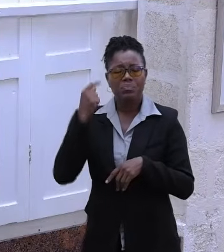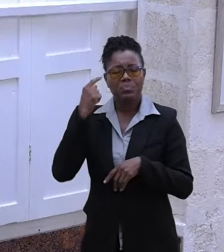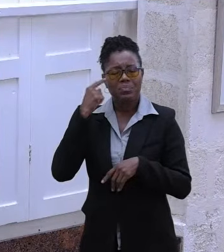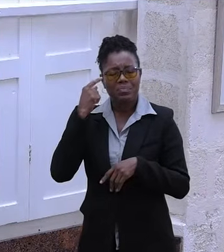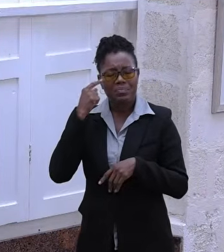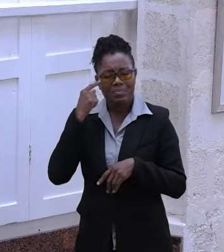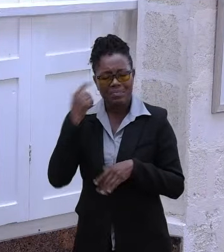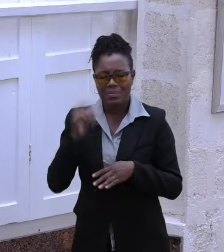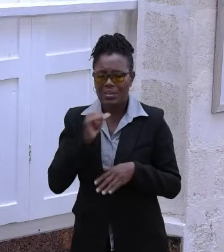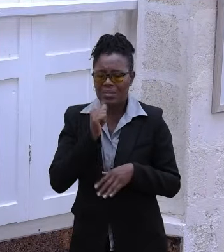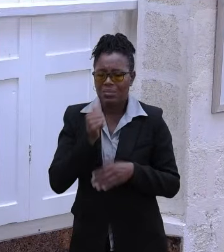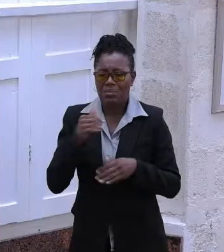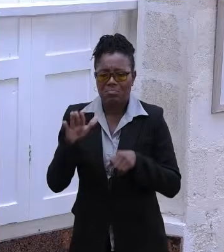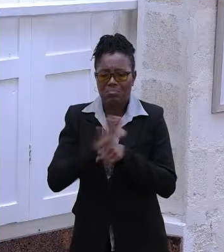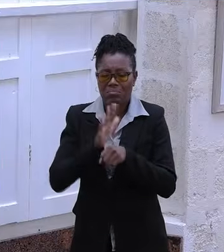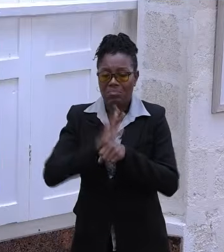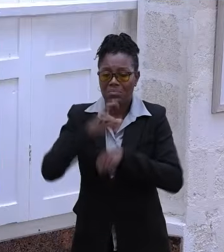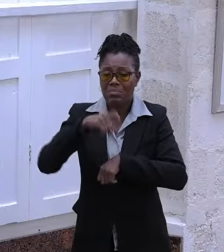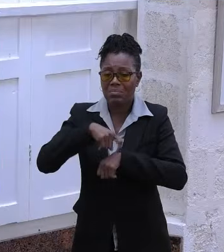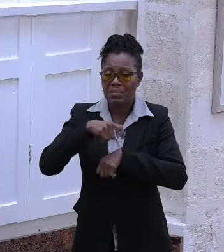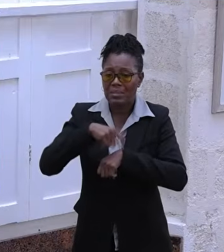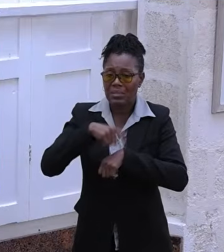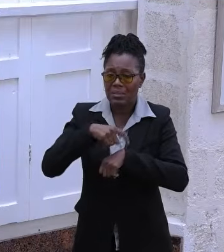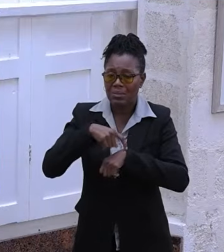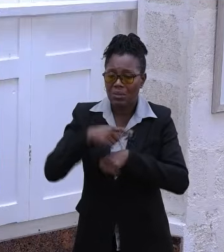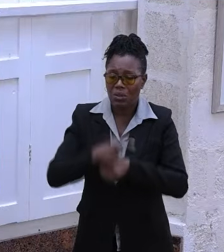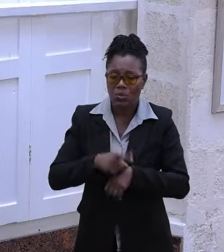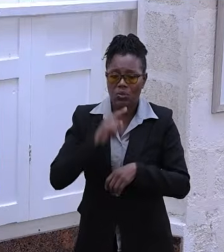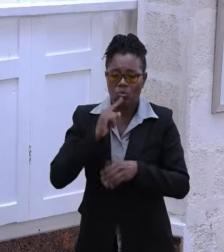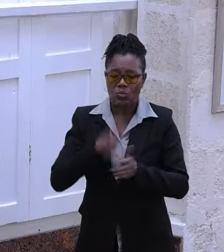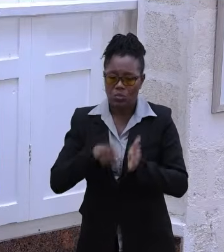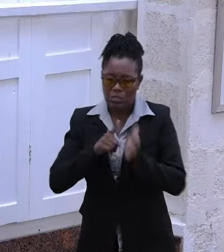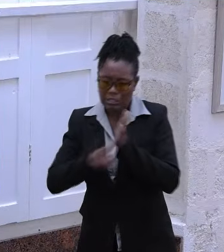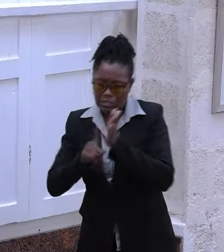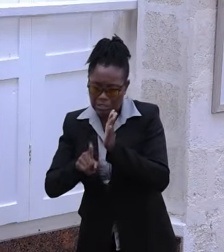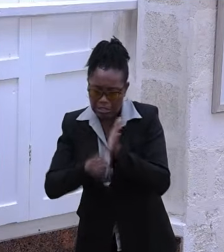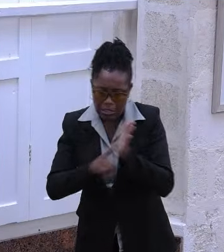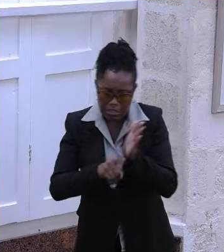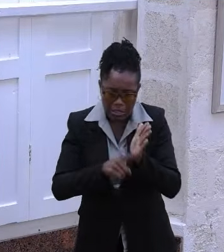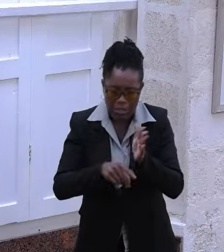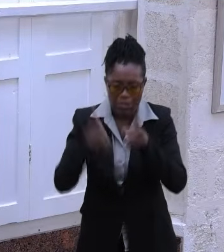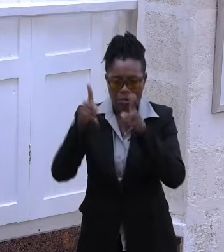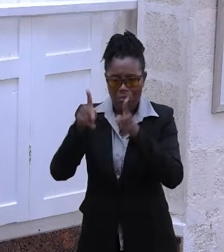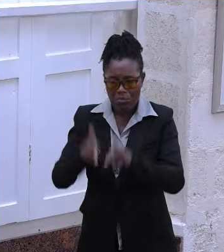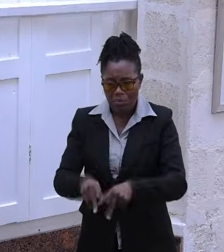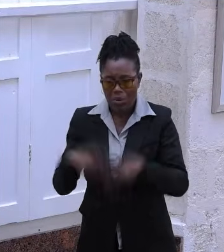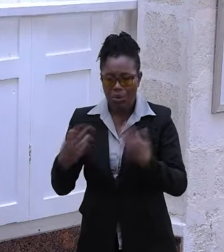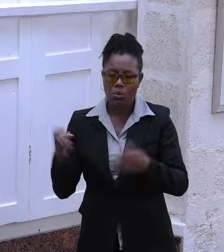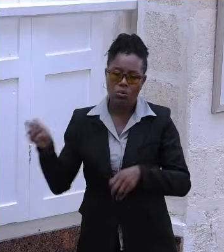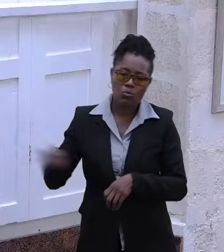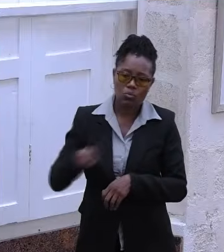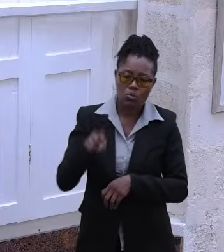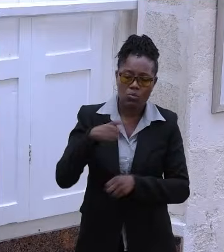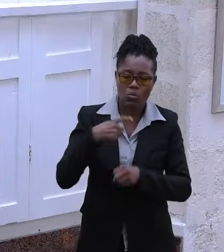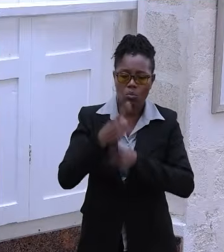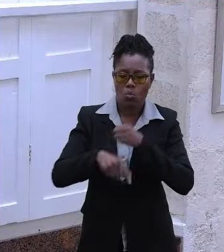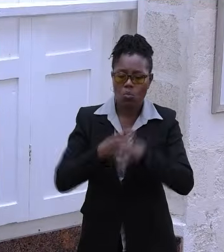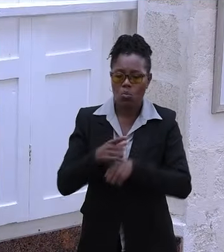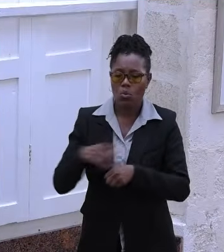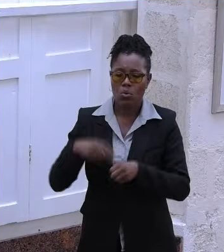give us enough time to do the appropriate due diligence upon someone who is then going to travel around the world with